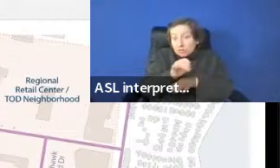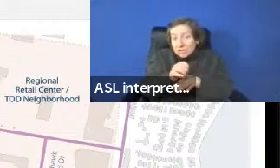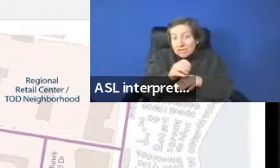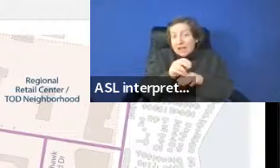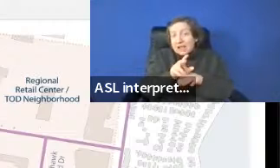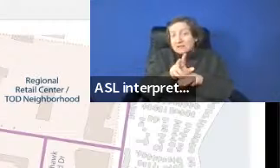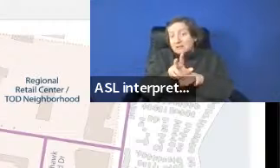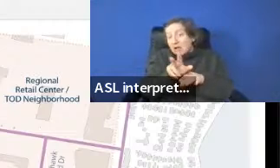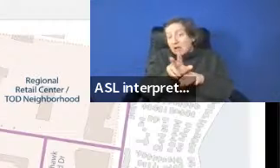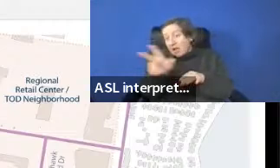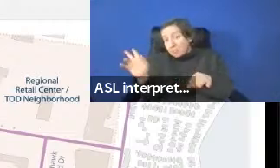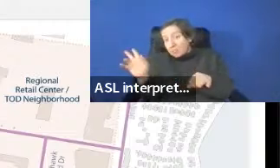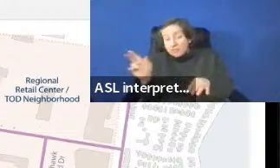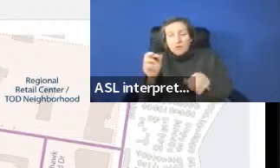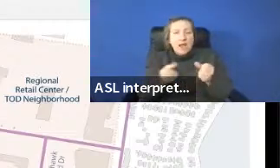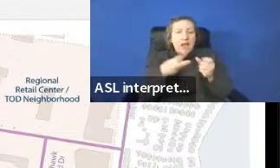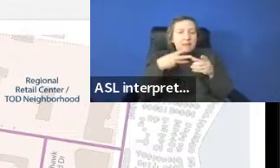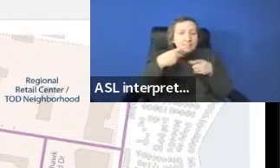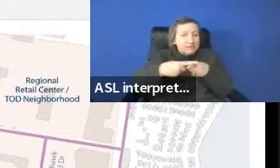have.